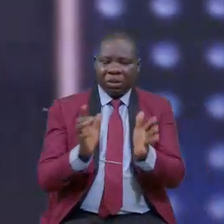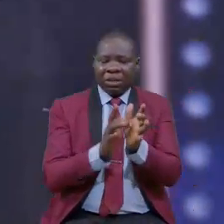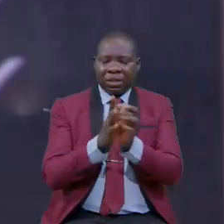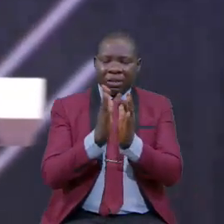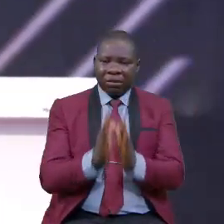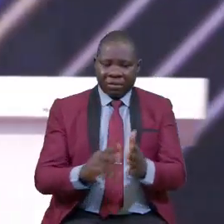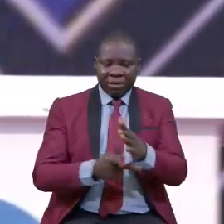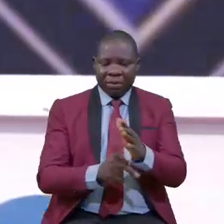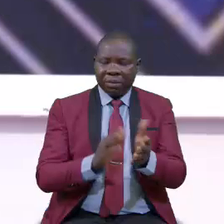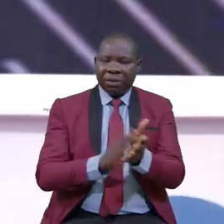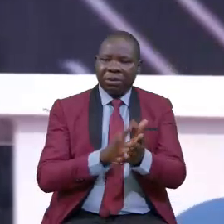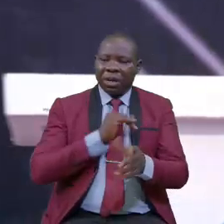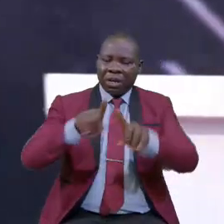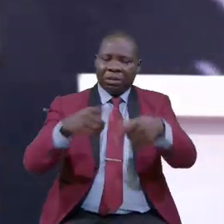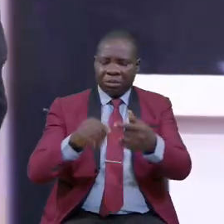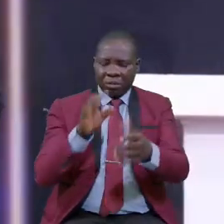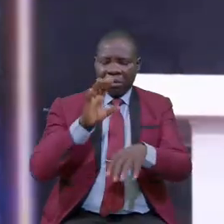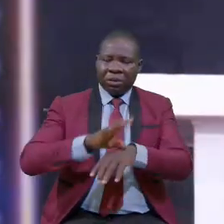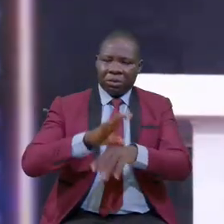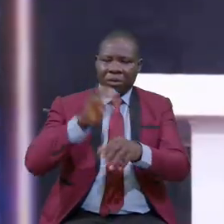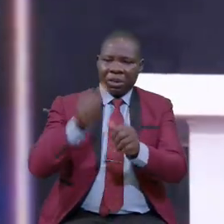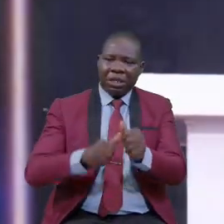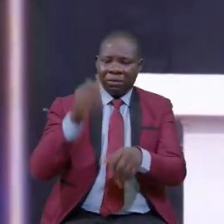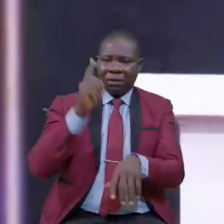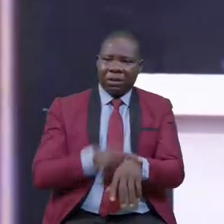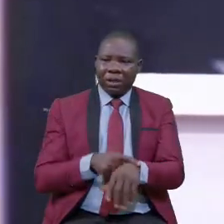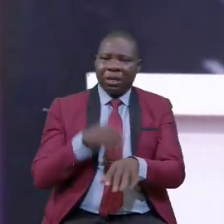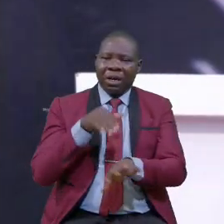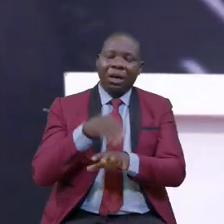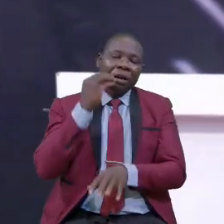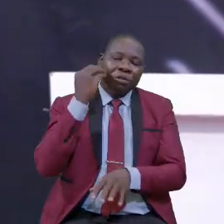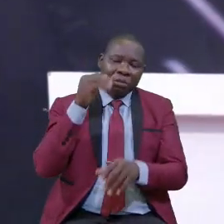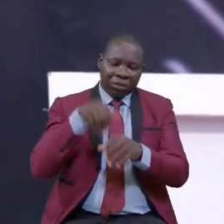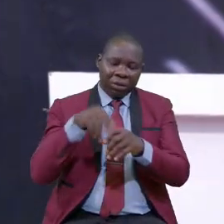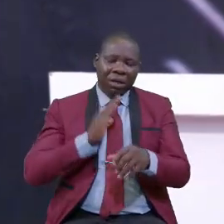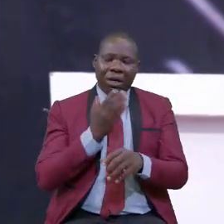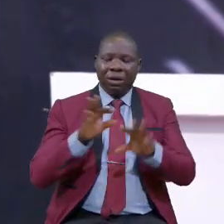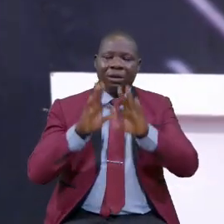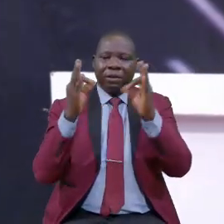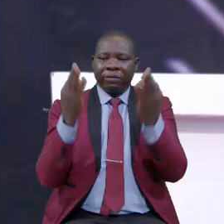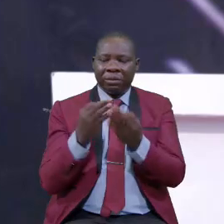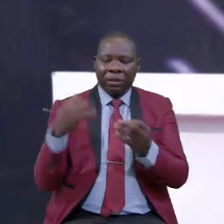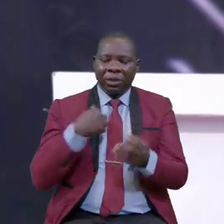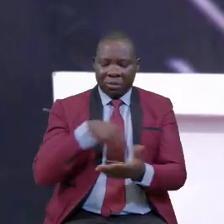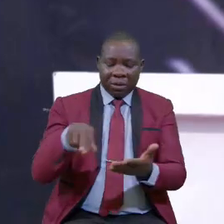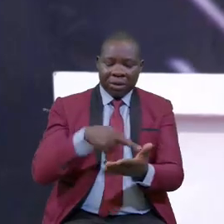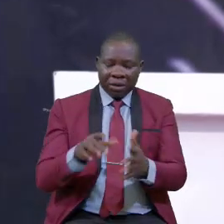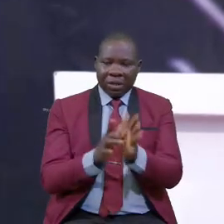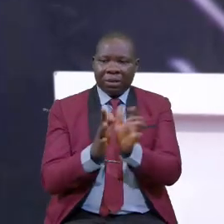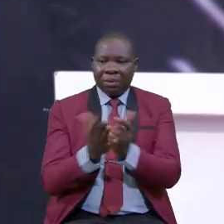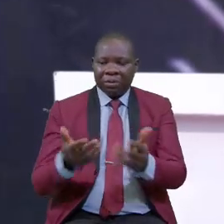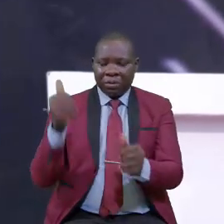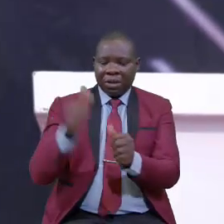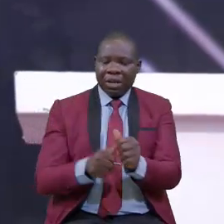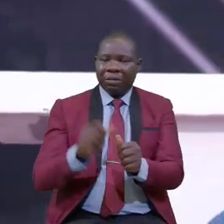time and you know at home in our family they read the Bible read the Bible read the Bible every time but I'm surprised all those